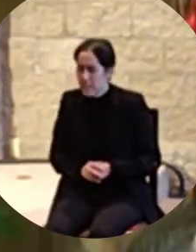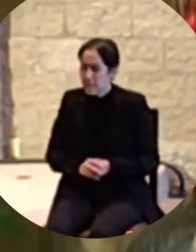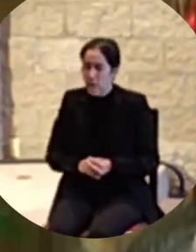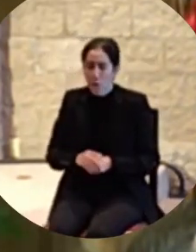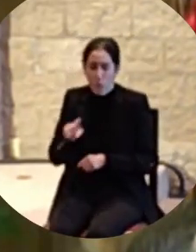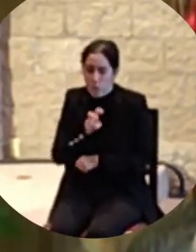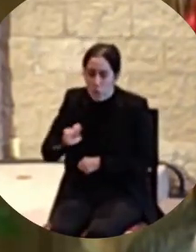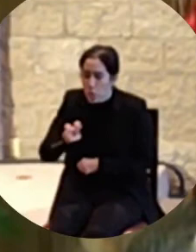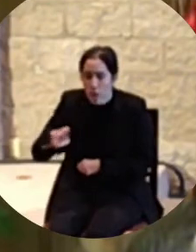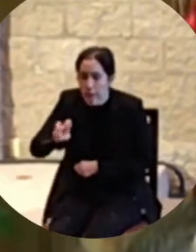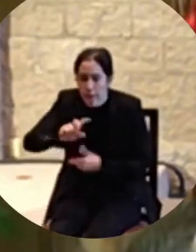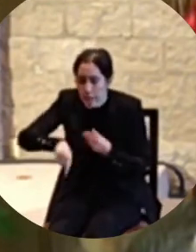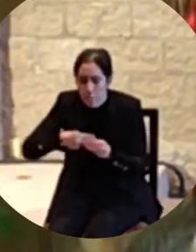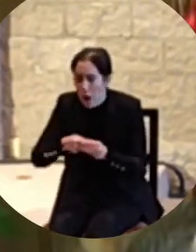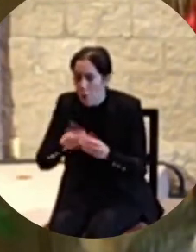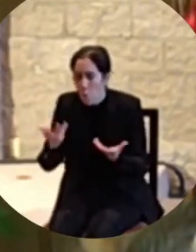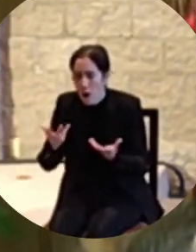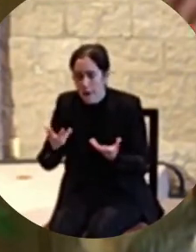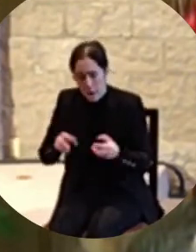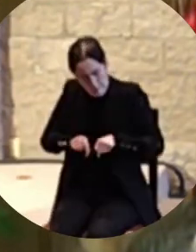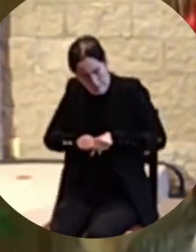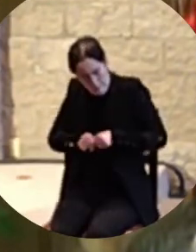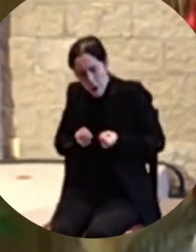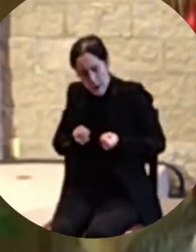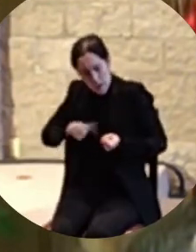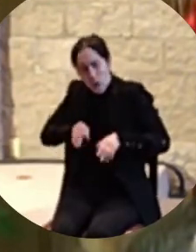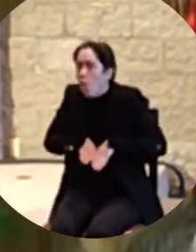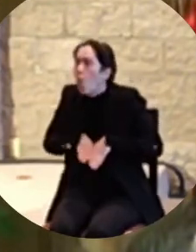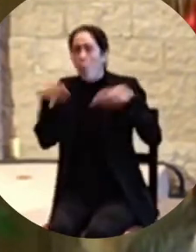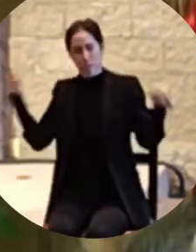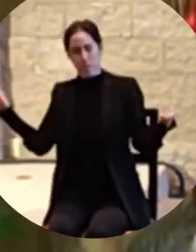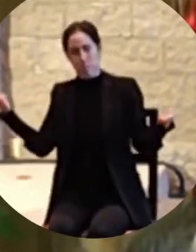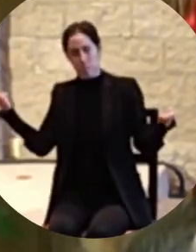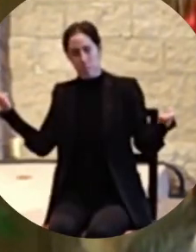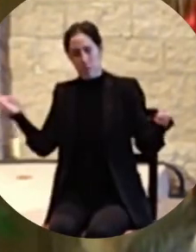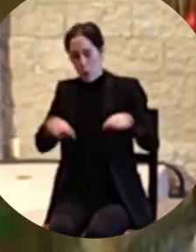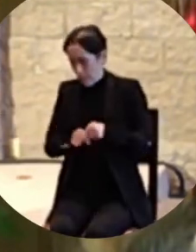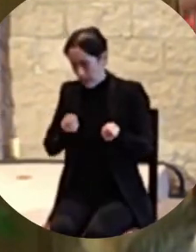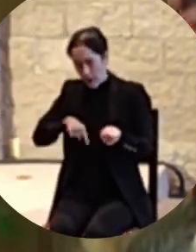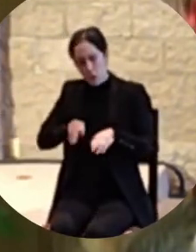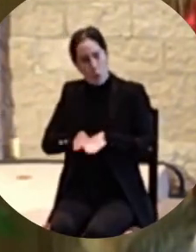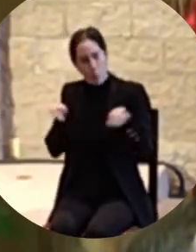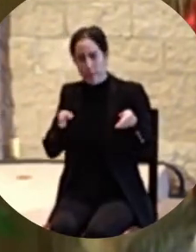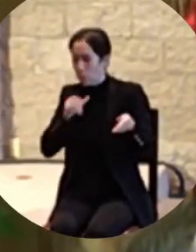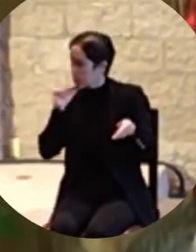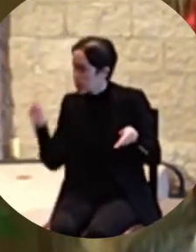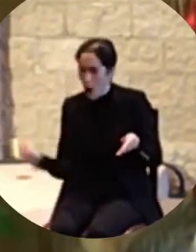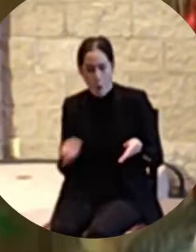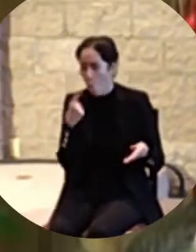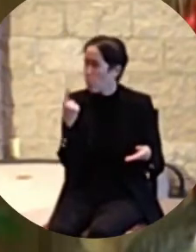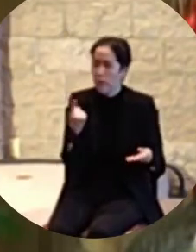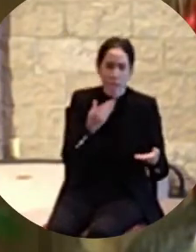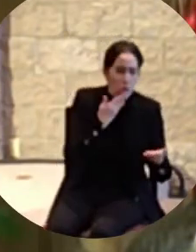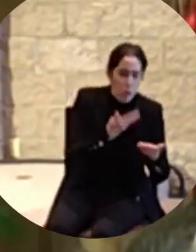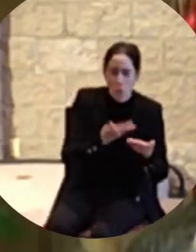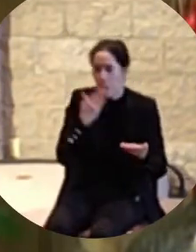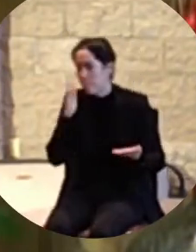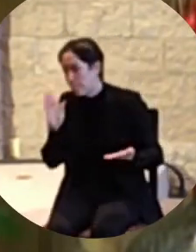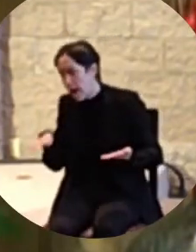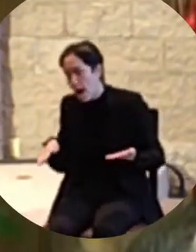open. So it's just not good and bad and self and the